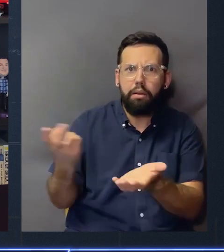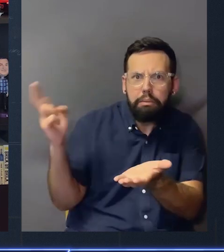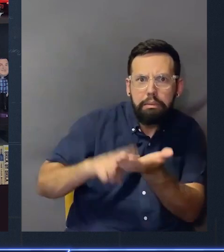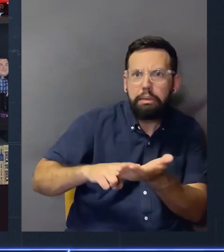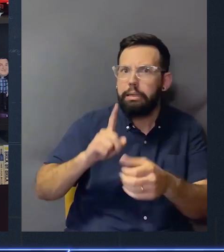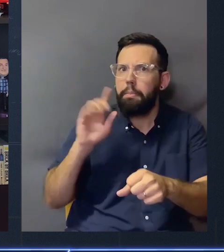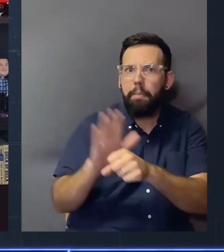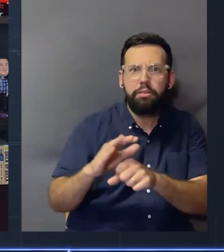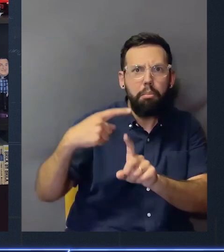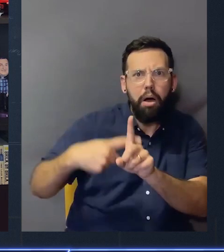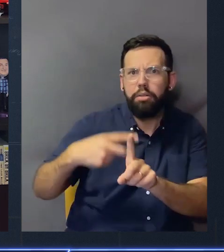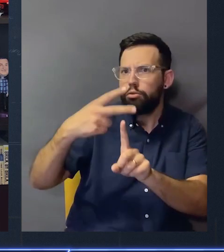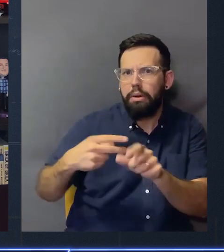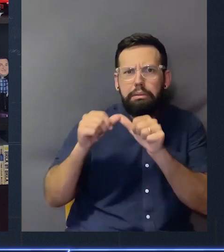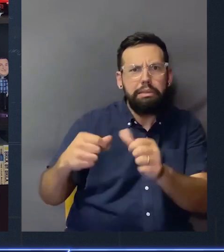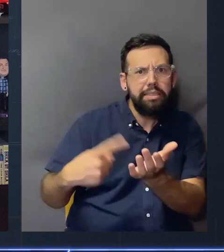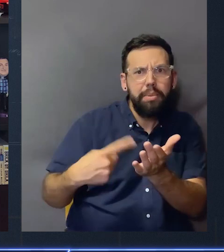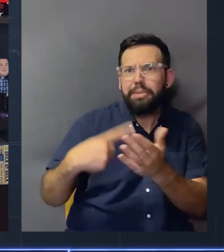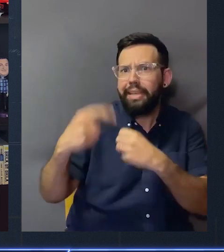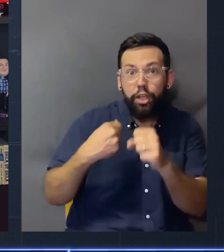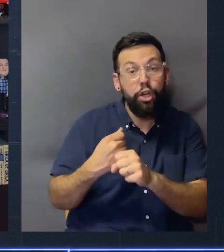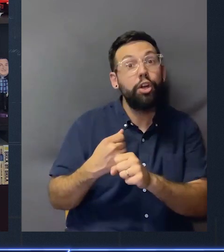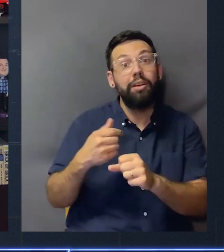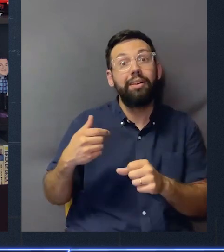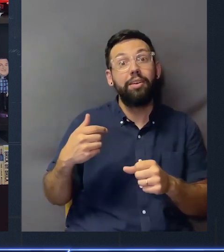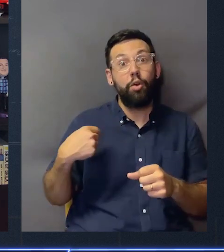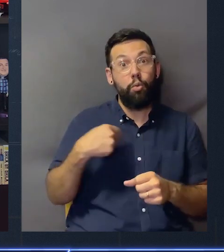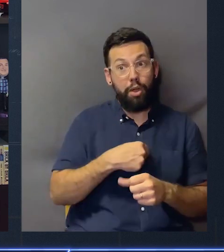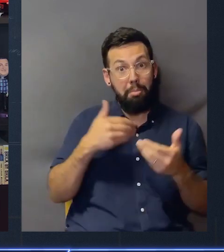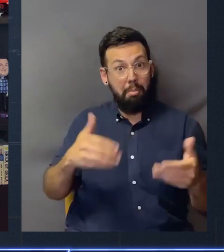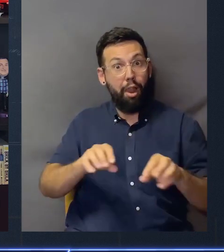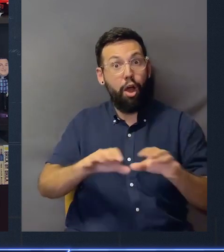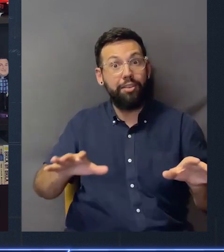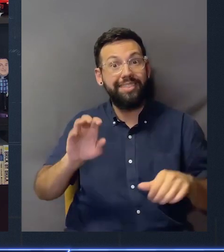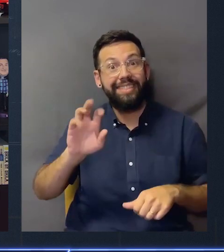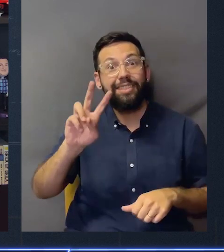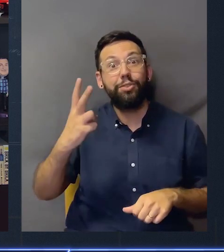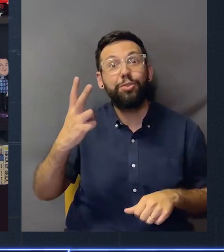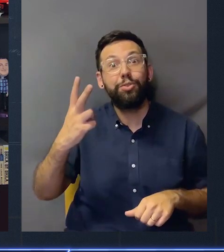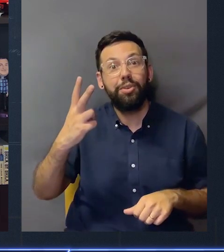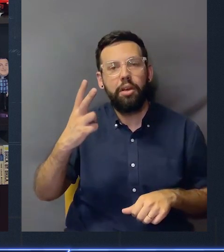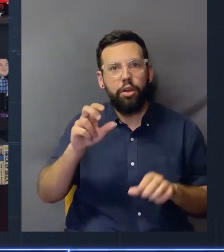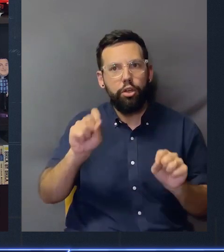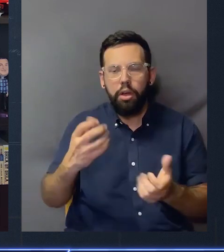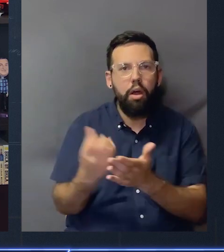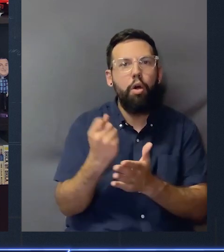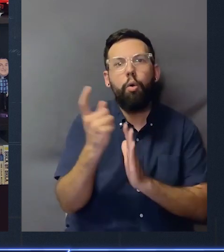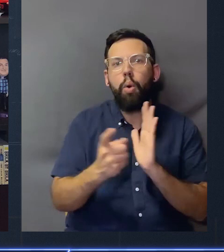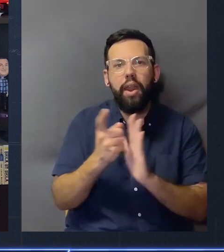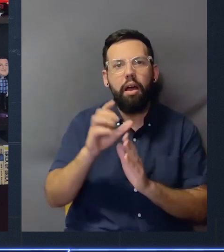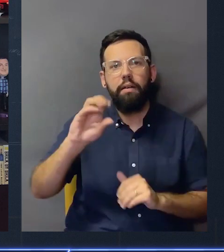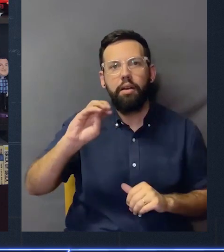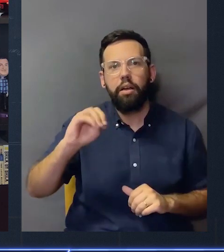When we launched EC2, you could get an hour of compute time. That was a huge revolution for its time and opened up just a ton of